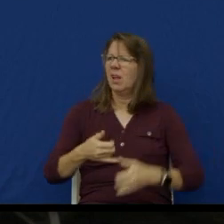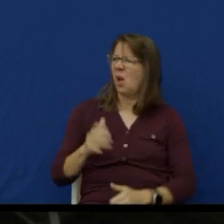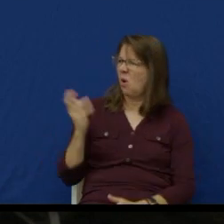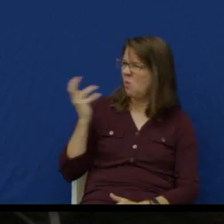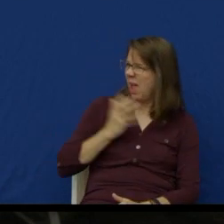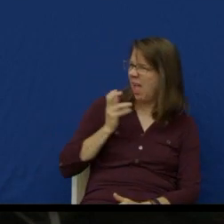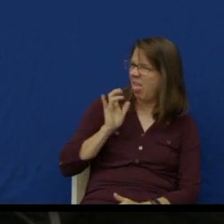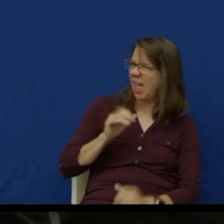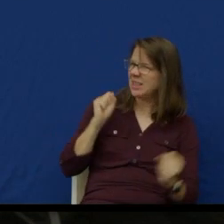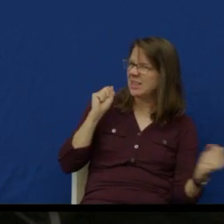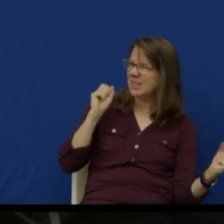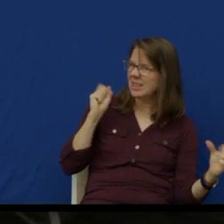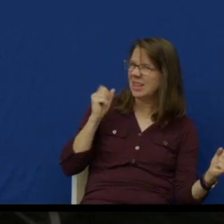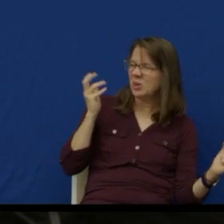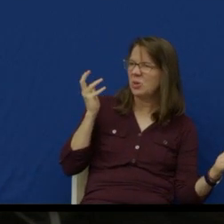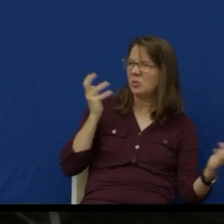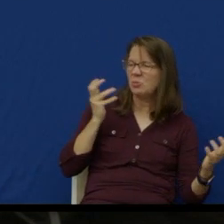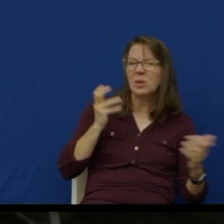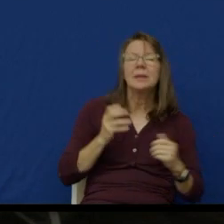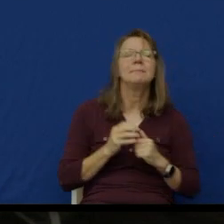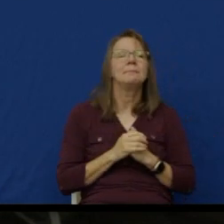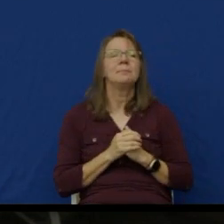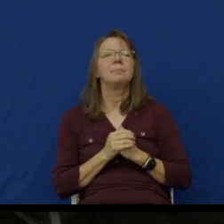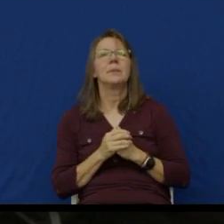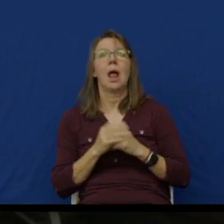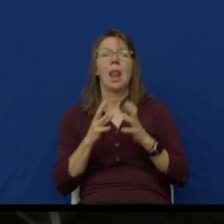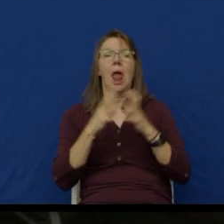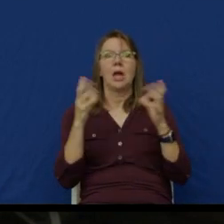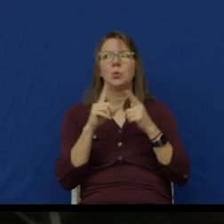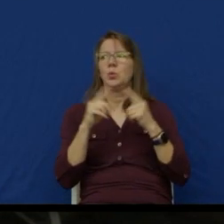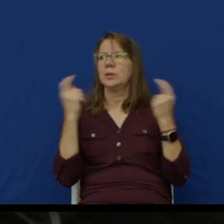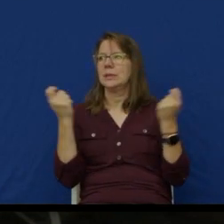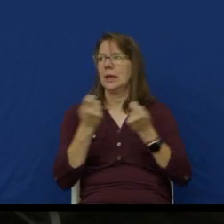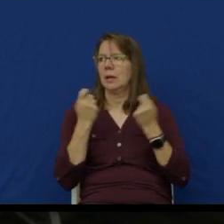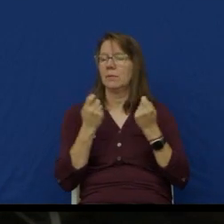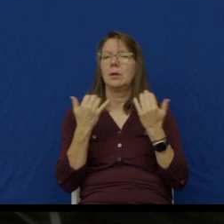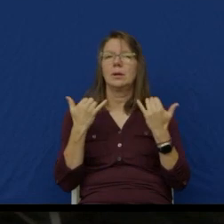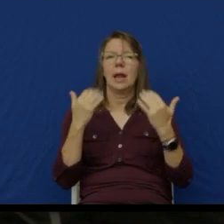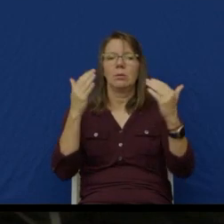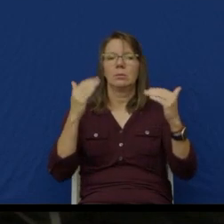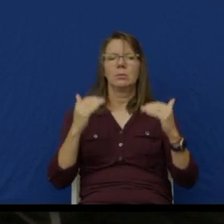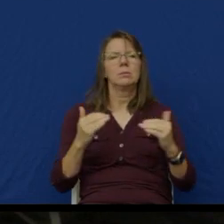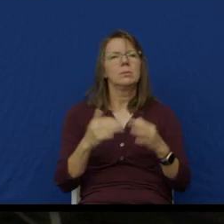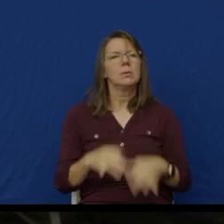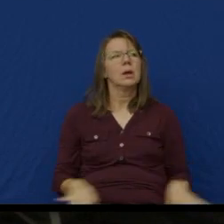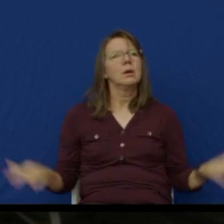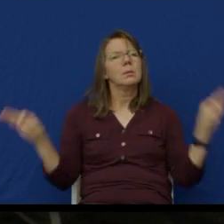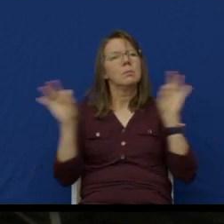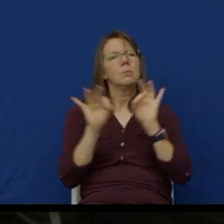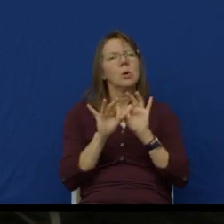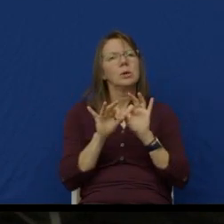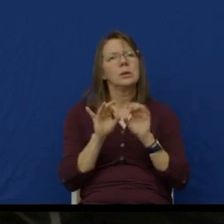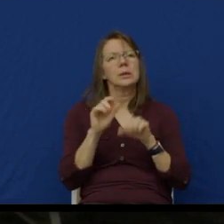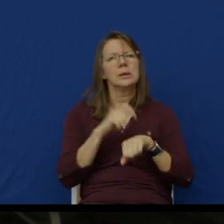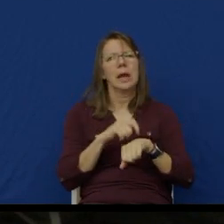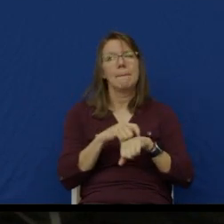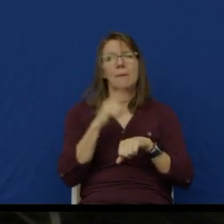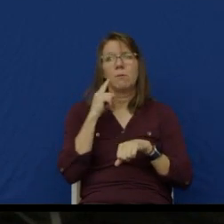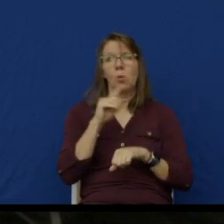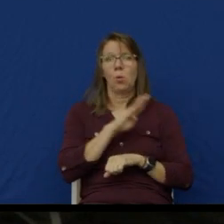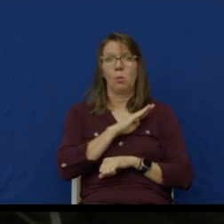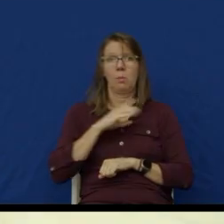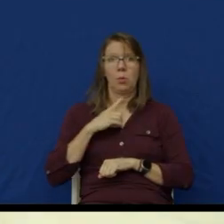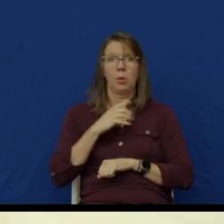to celebrate. And now we come to another important time on the agenda for board members